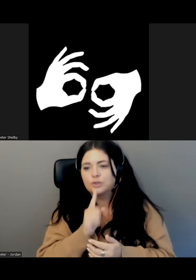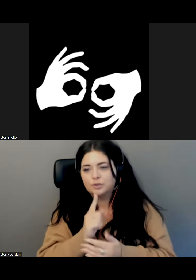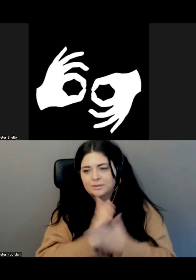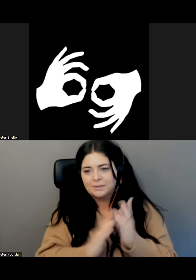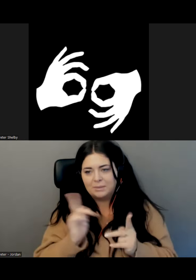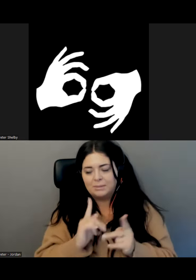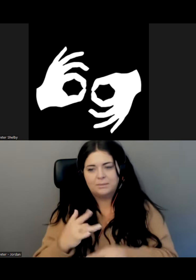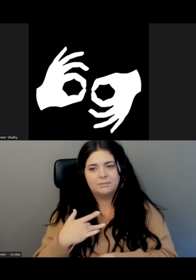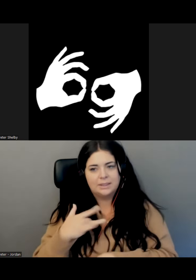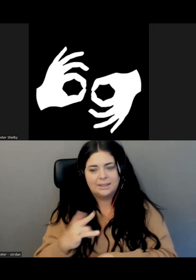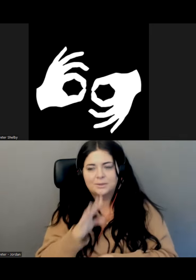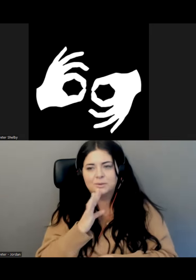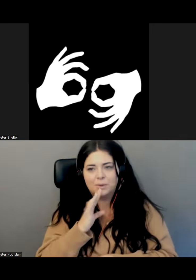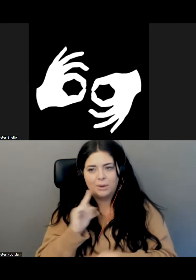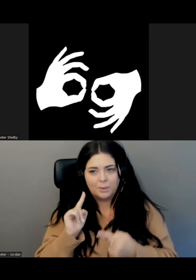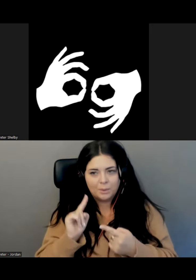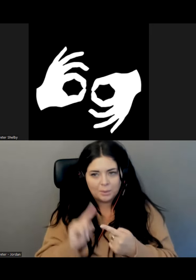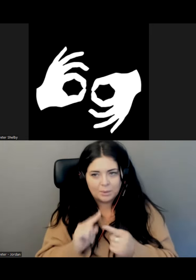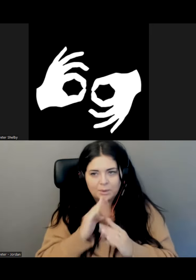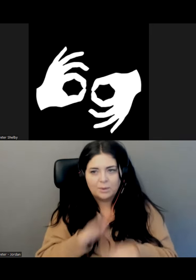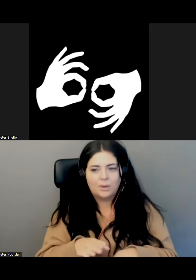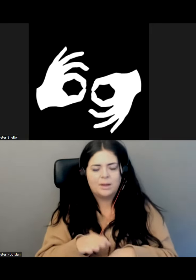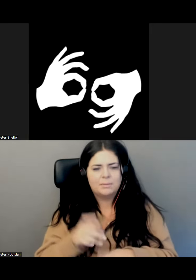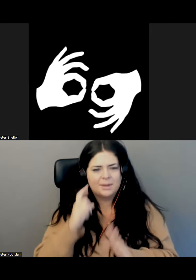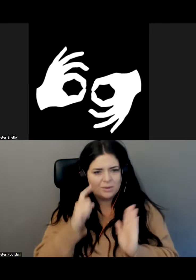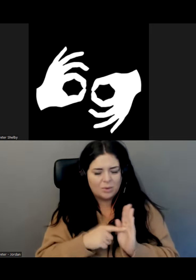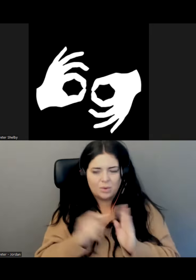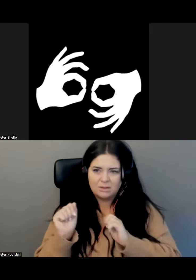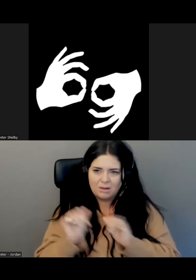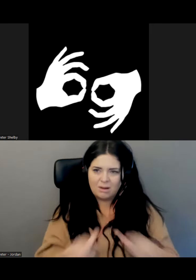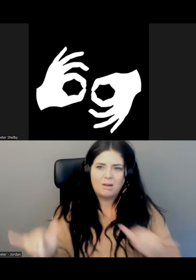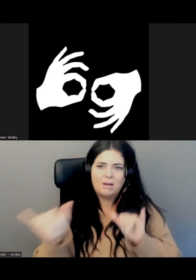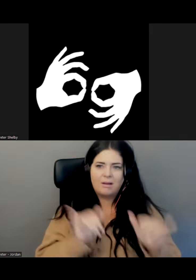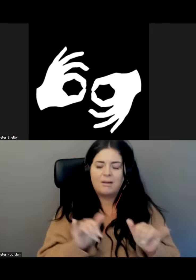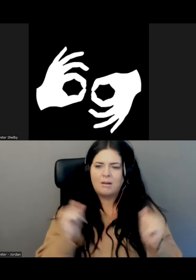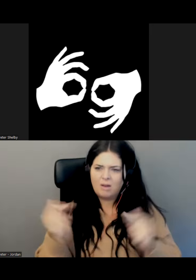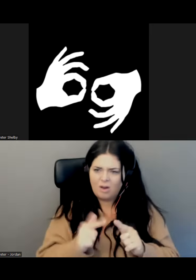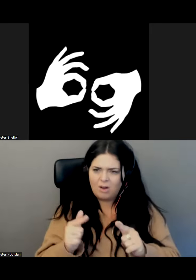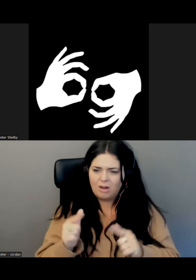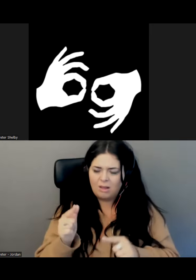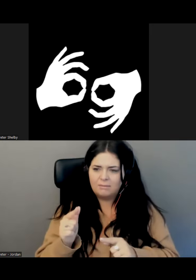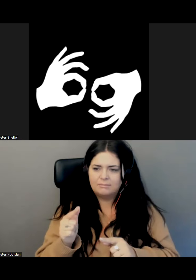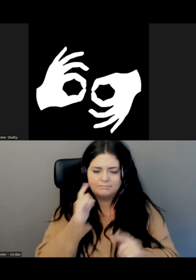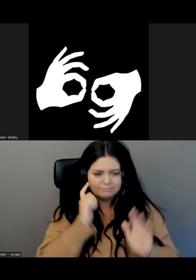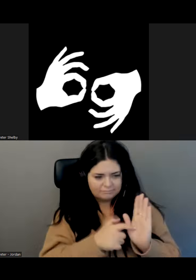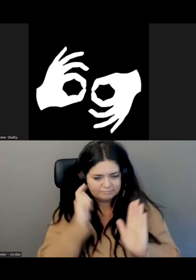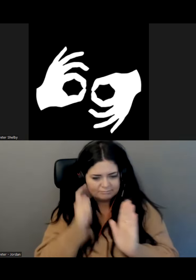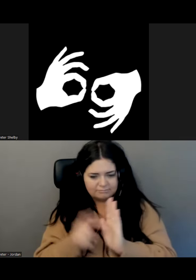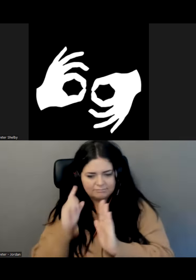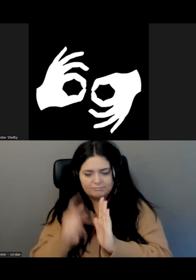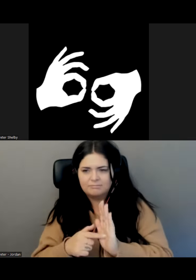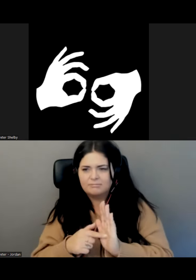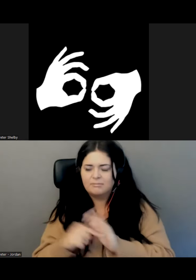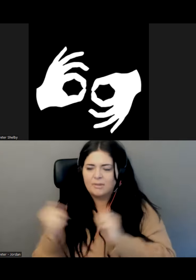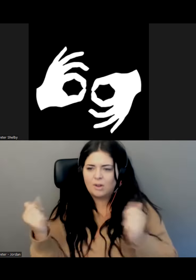and mumblers. But if you feel that that's a trend of everybody around you and everybody is mumbling, then it's definitely a good idea